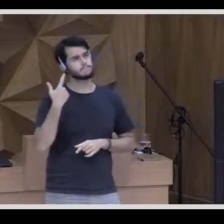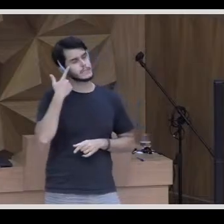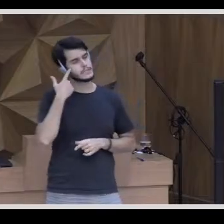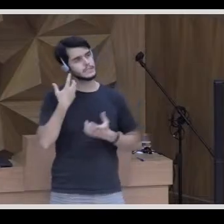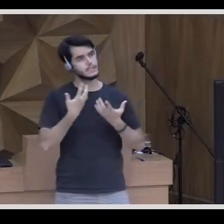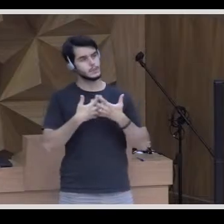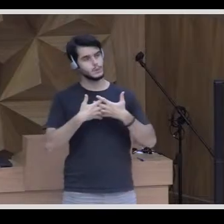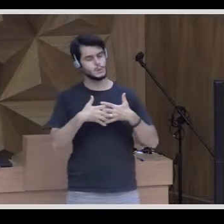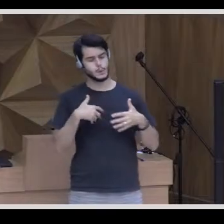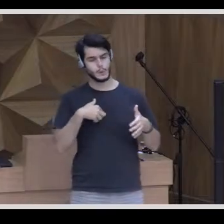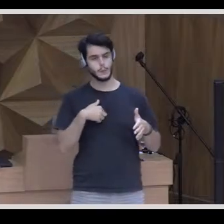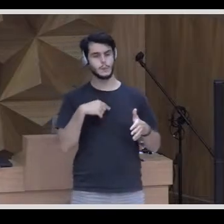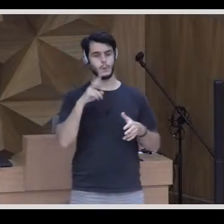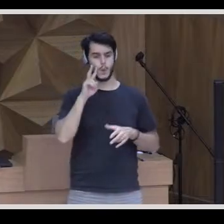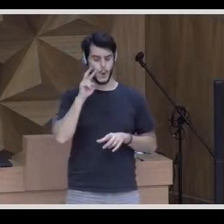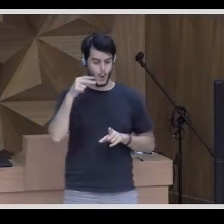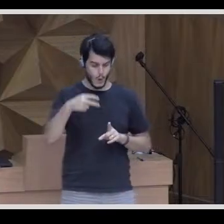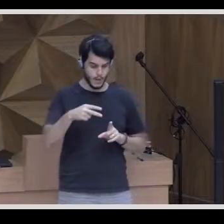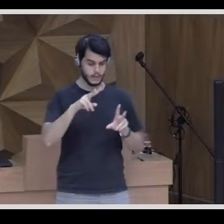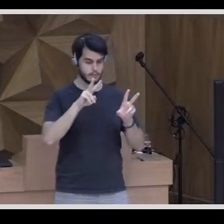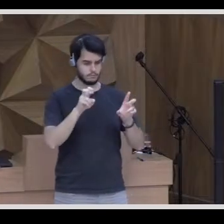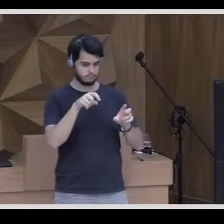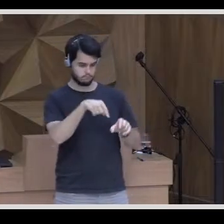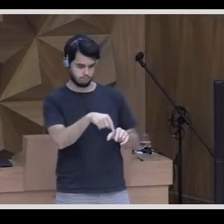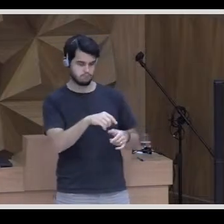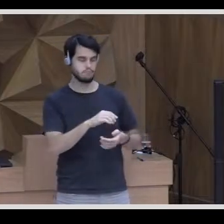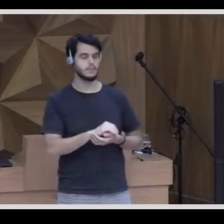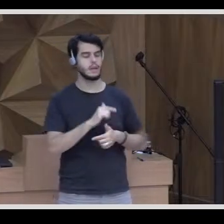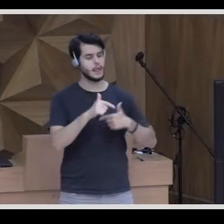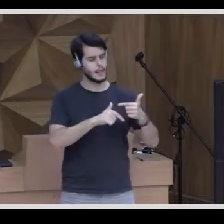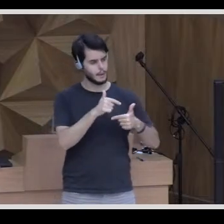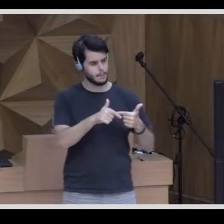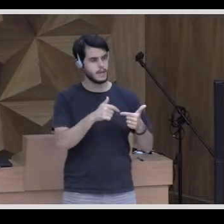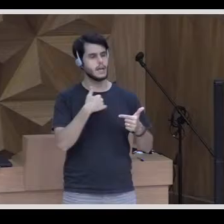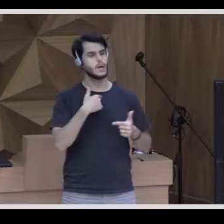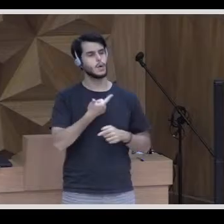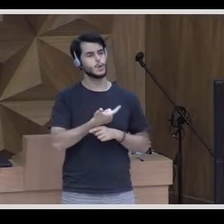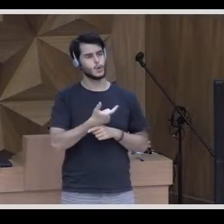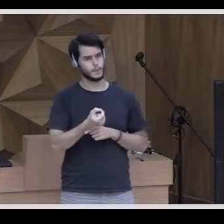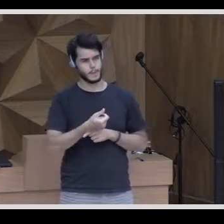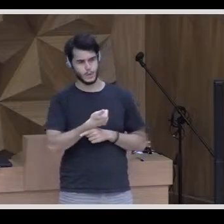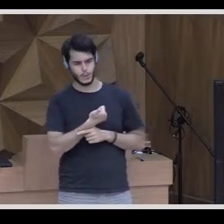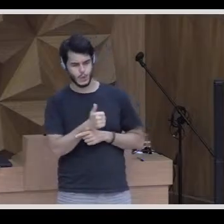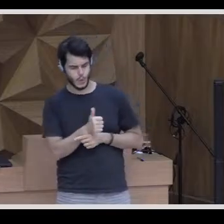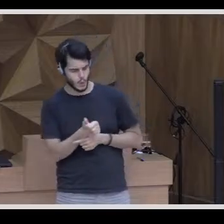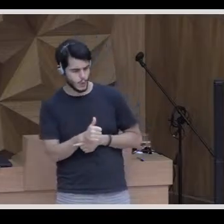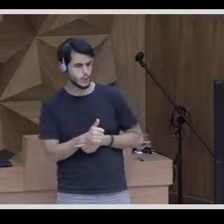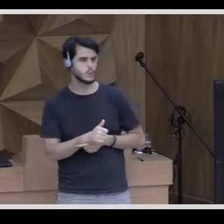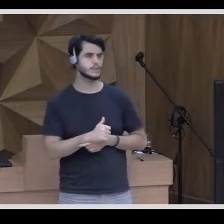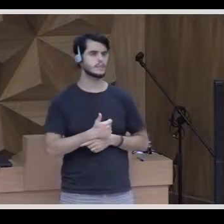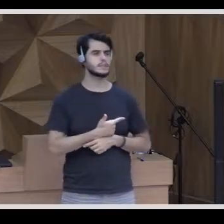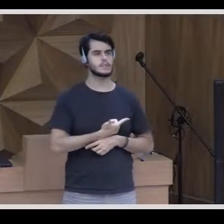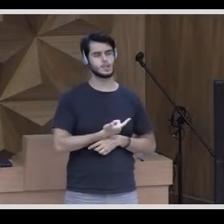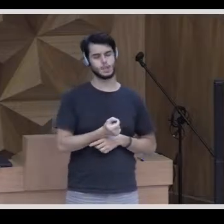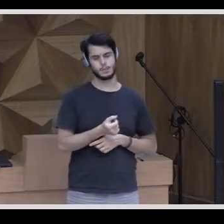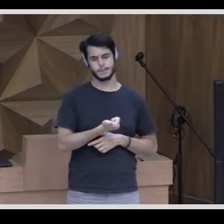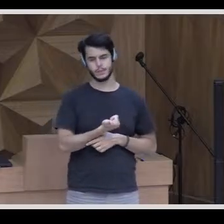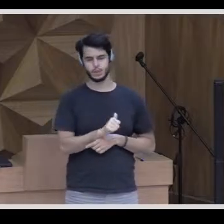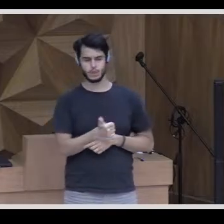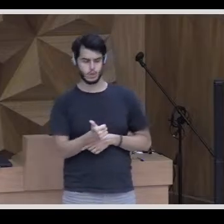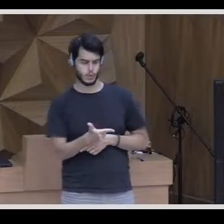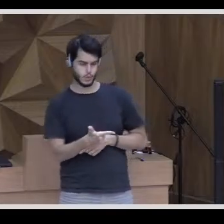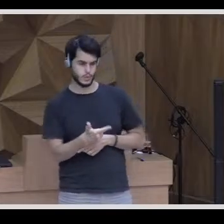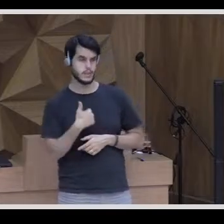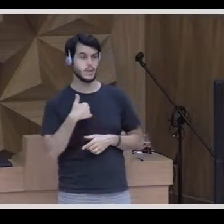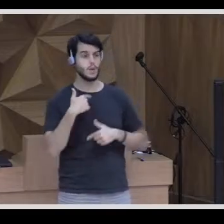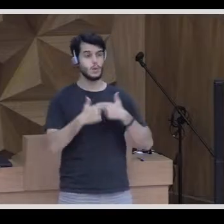devices. So from kind of 2011, 2012 onwards, I was doing a lot of work with small medical devices. And in fact, there were